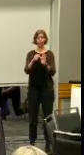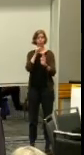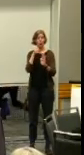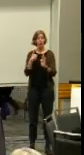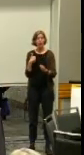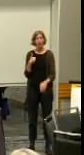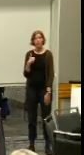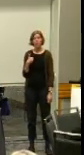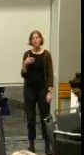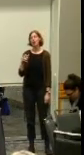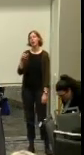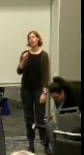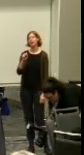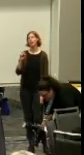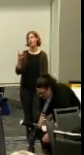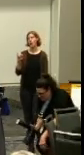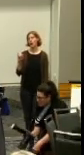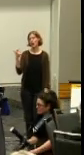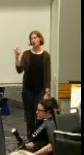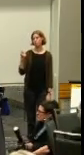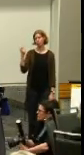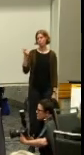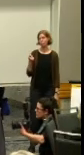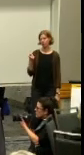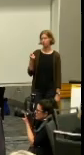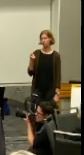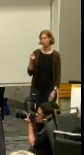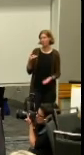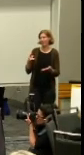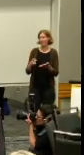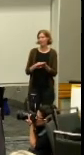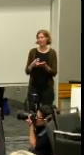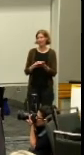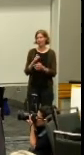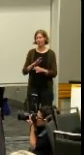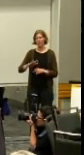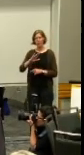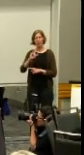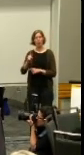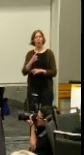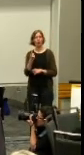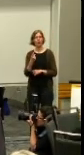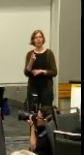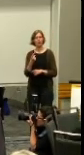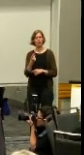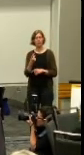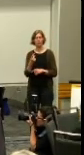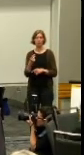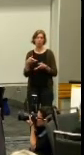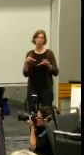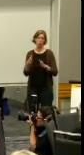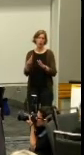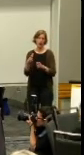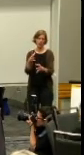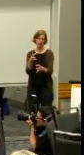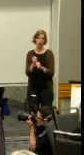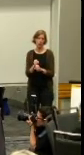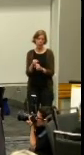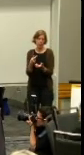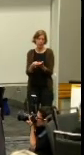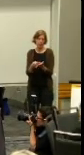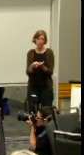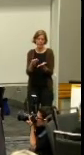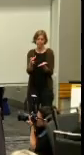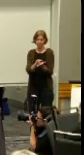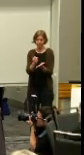record, SSI is their only opportunity for income. Okay. And so that is different than